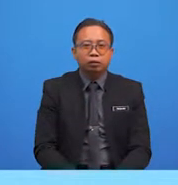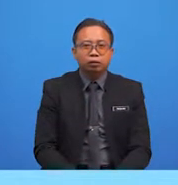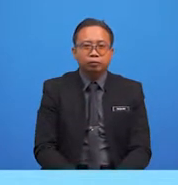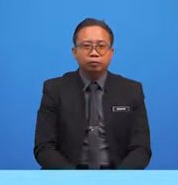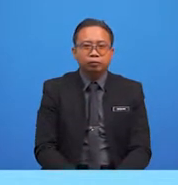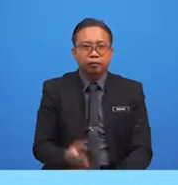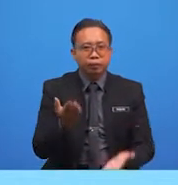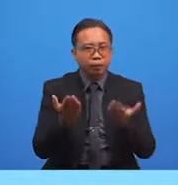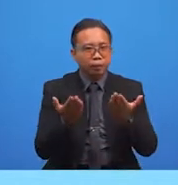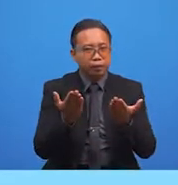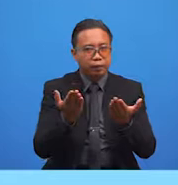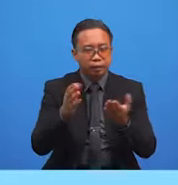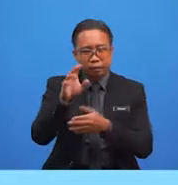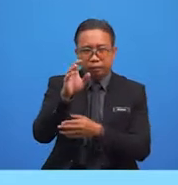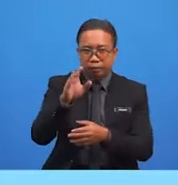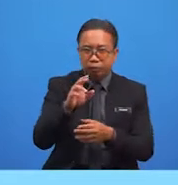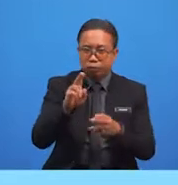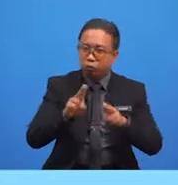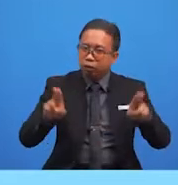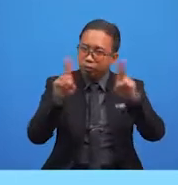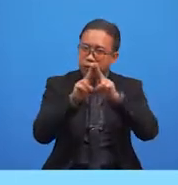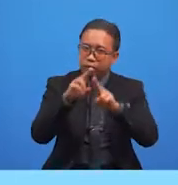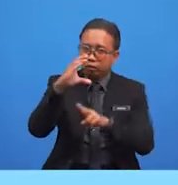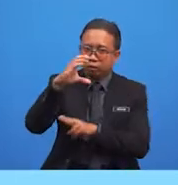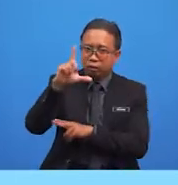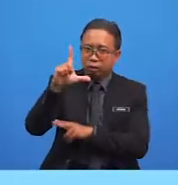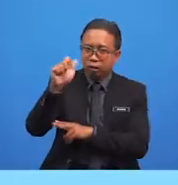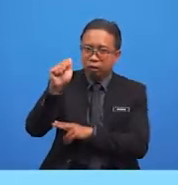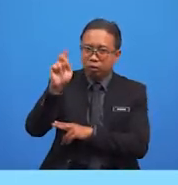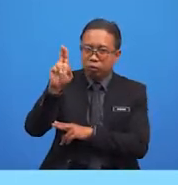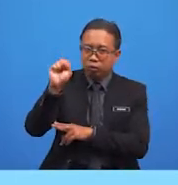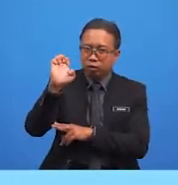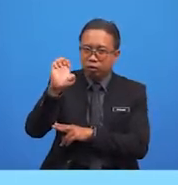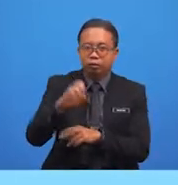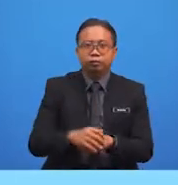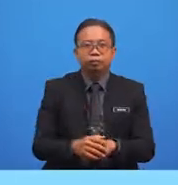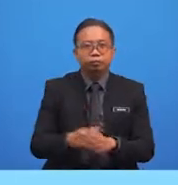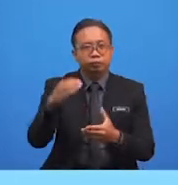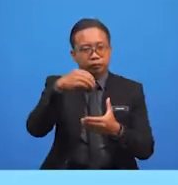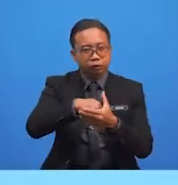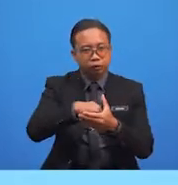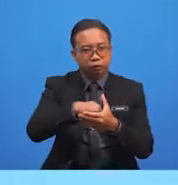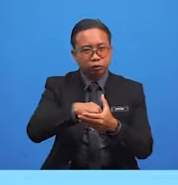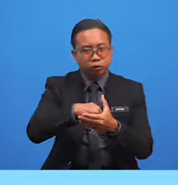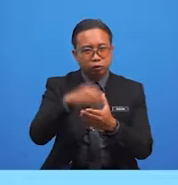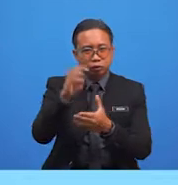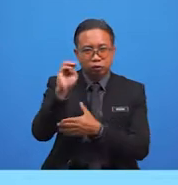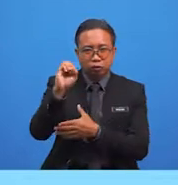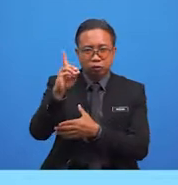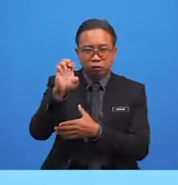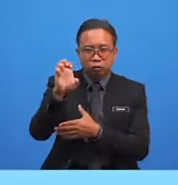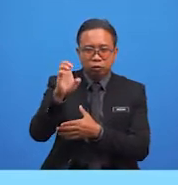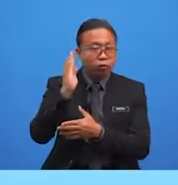Main clause. If plus present simple, modal verb